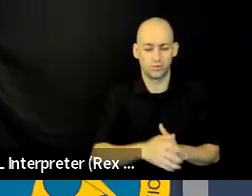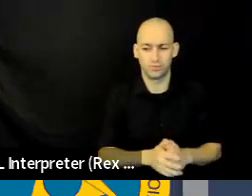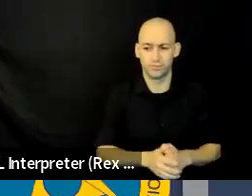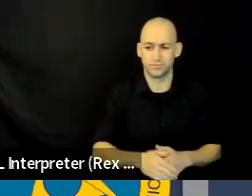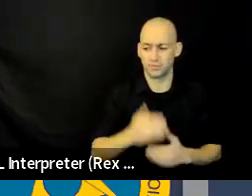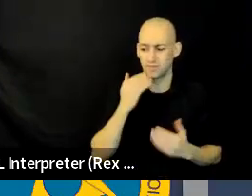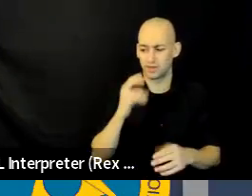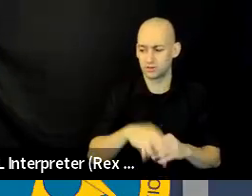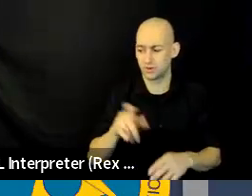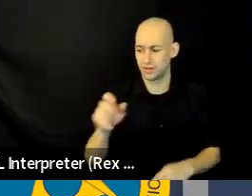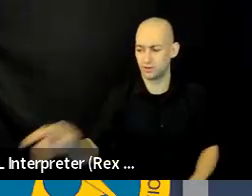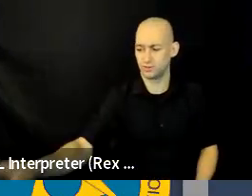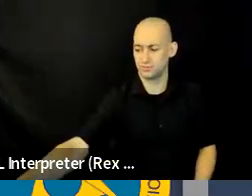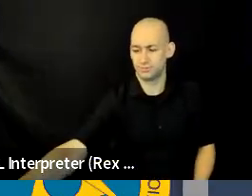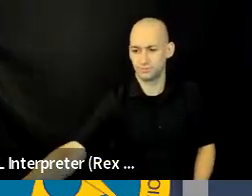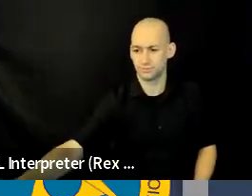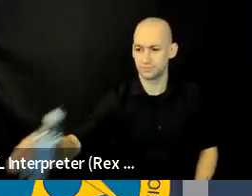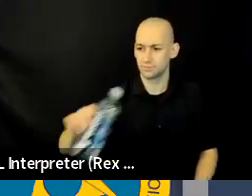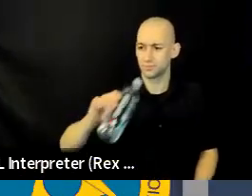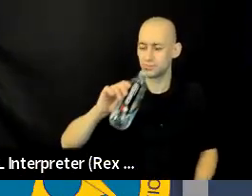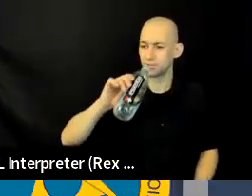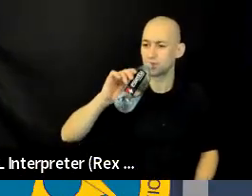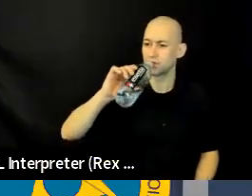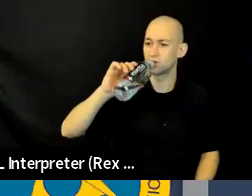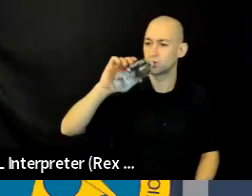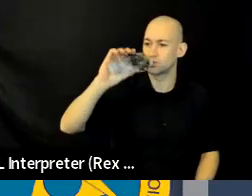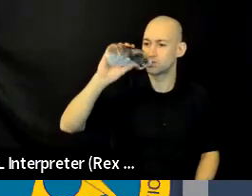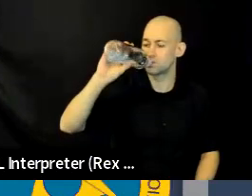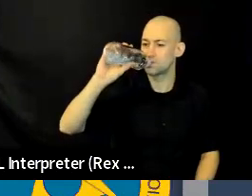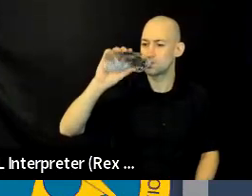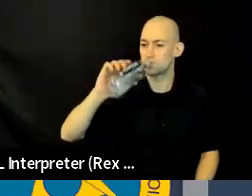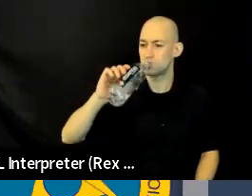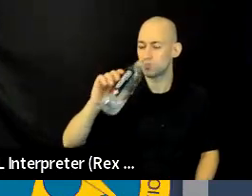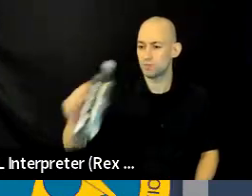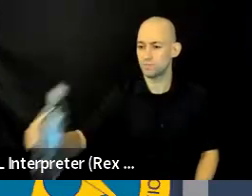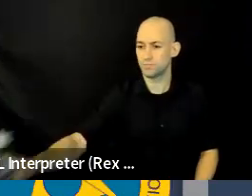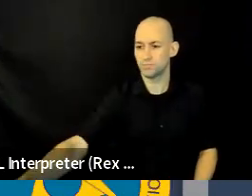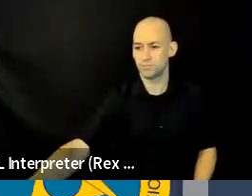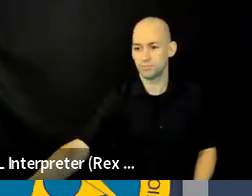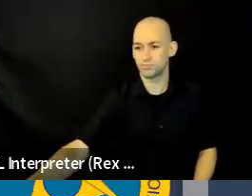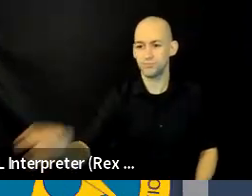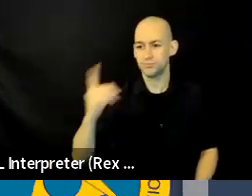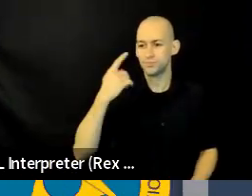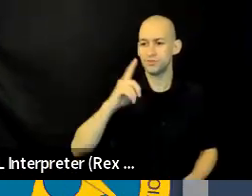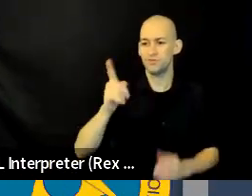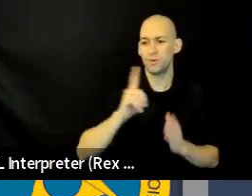Thank you, Chair Eager. For just a moment, could our camera person please put the camera on